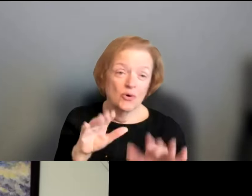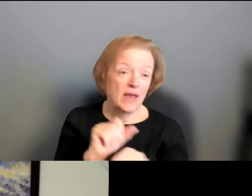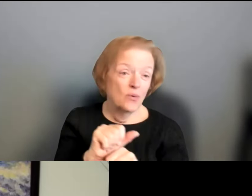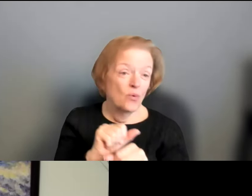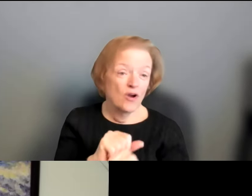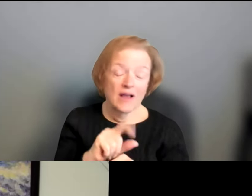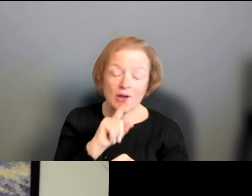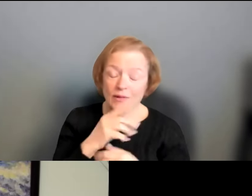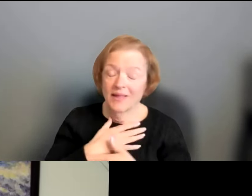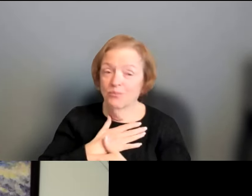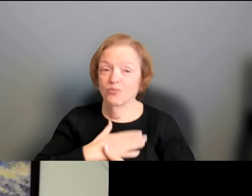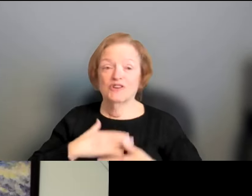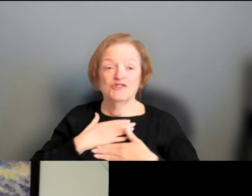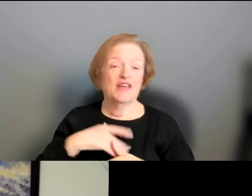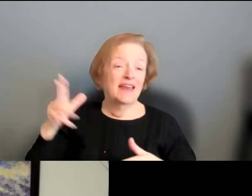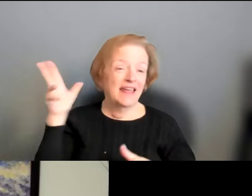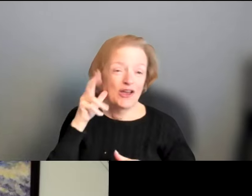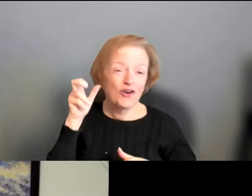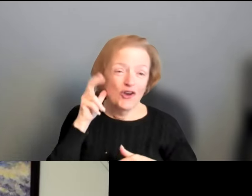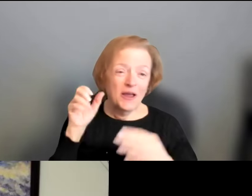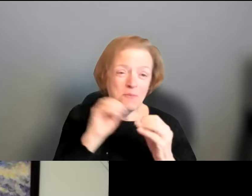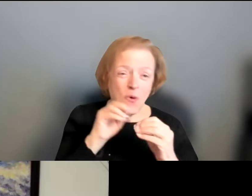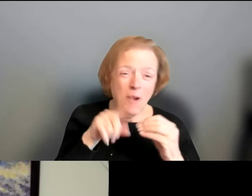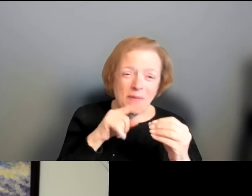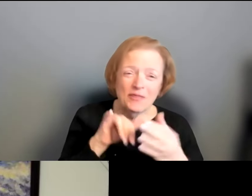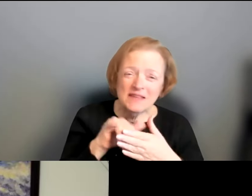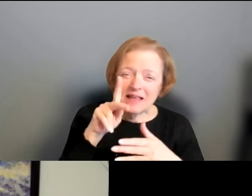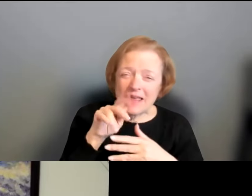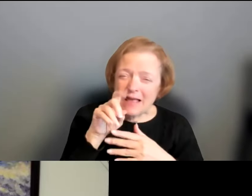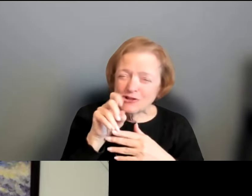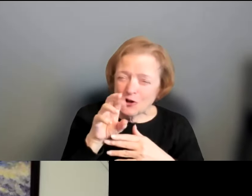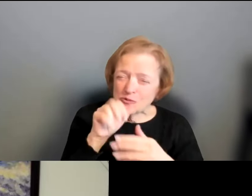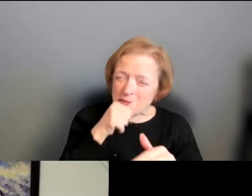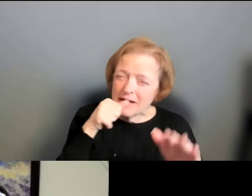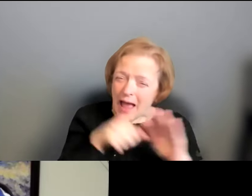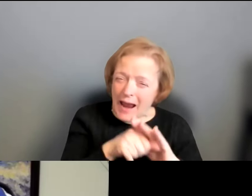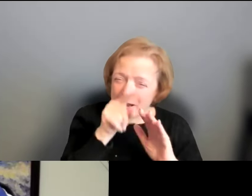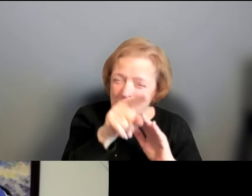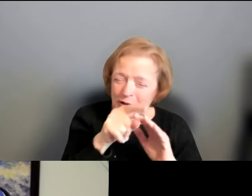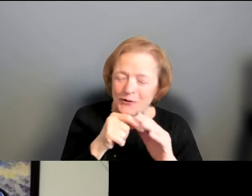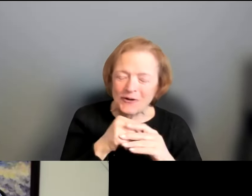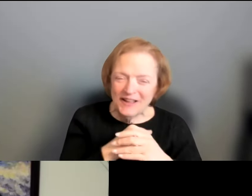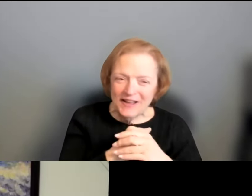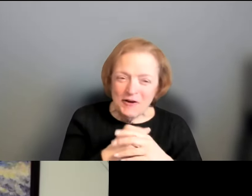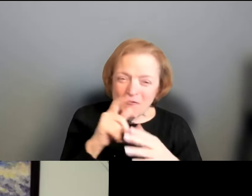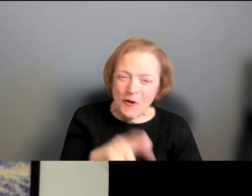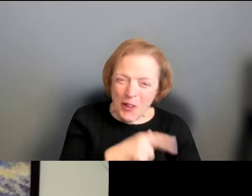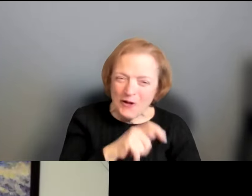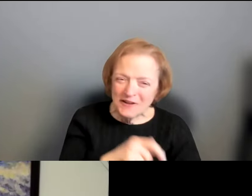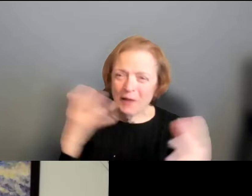it. And Kessler's been hiding you from nTIDE for a long time, it seems. I don't know what the deal